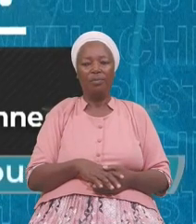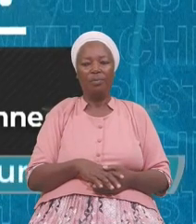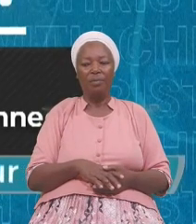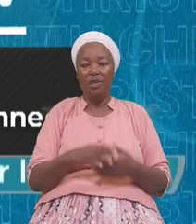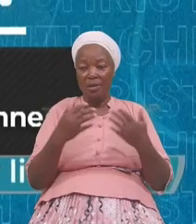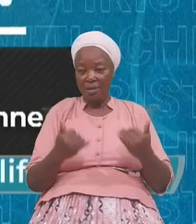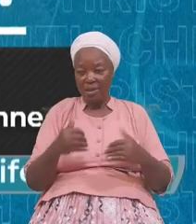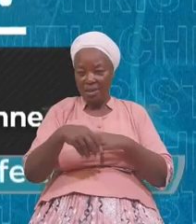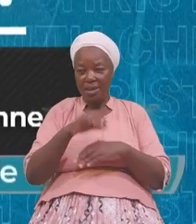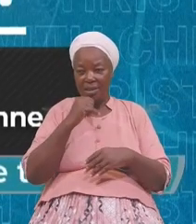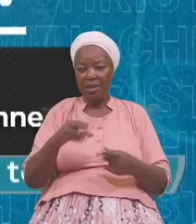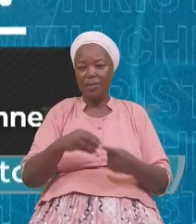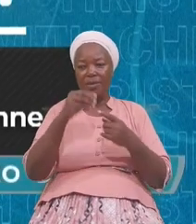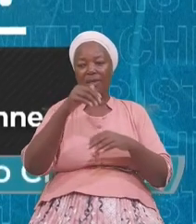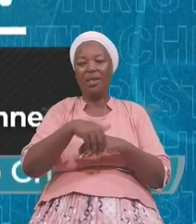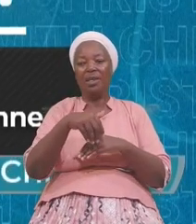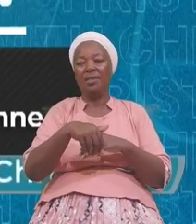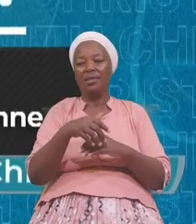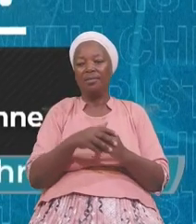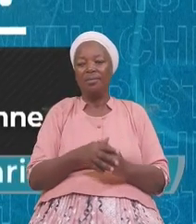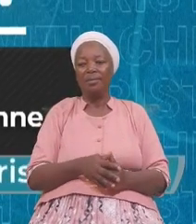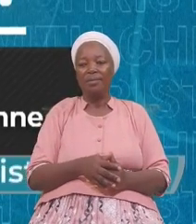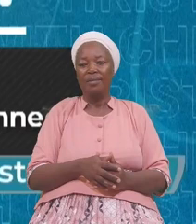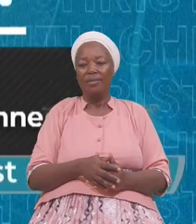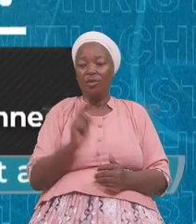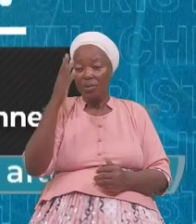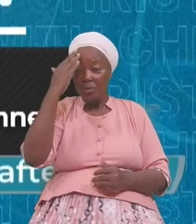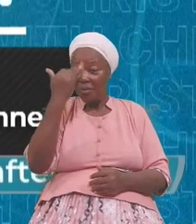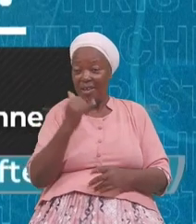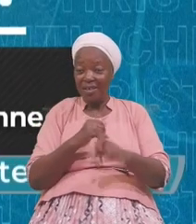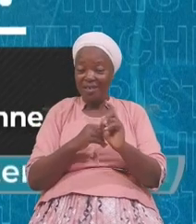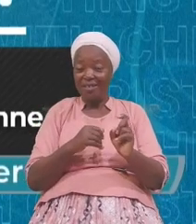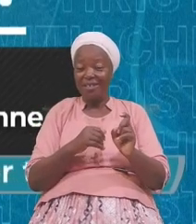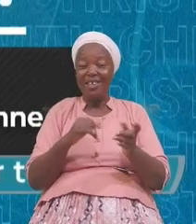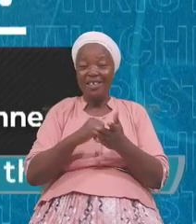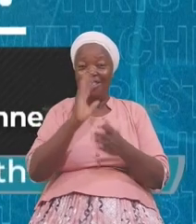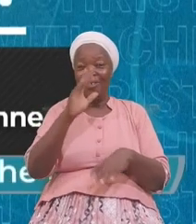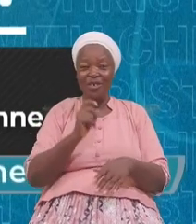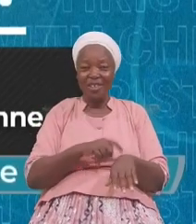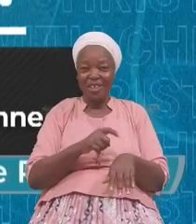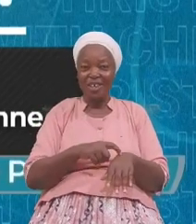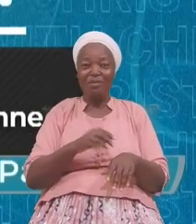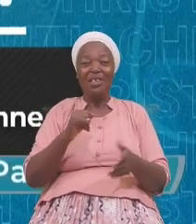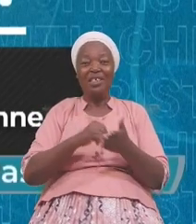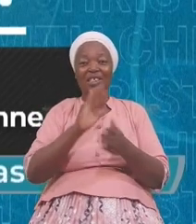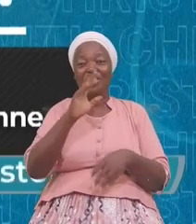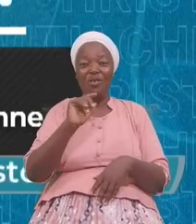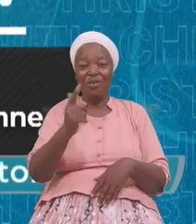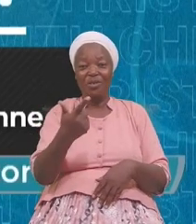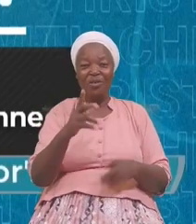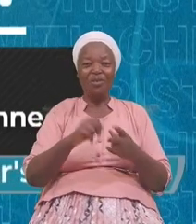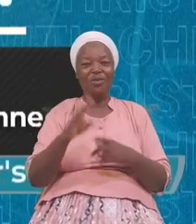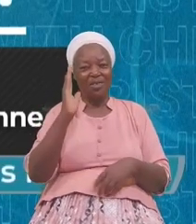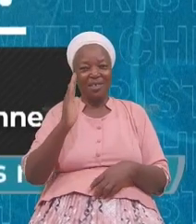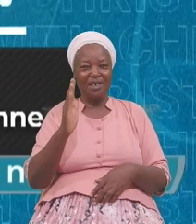Tonight is a special night. You know why? It is your time, it is your turn to